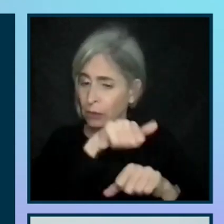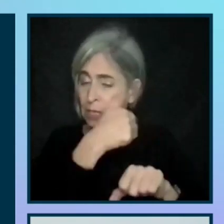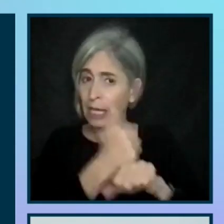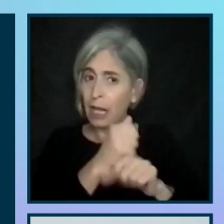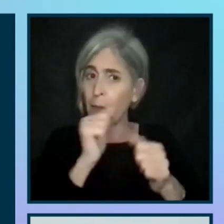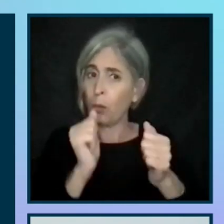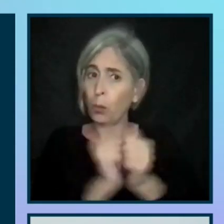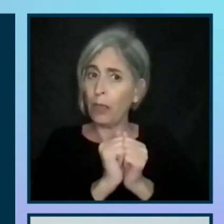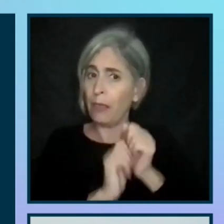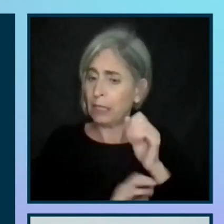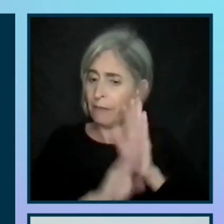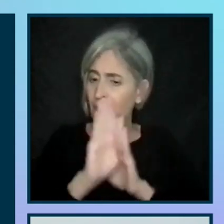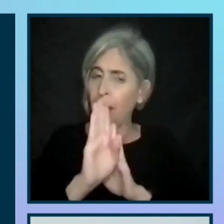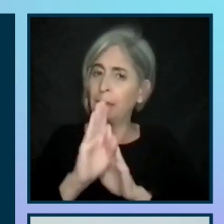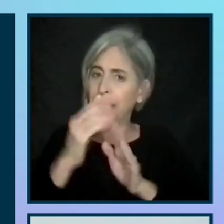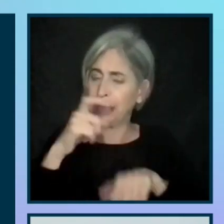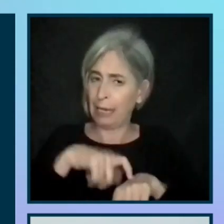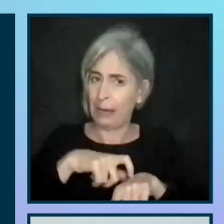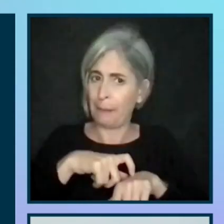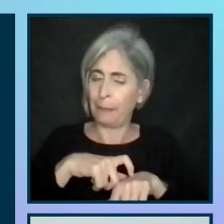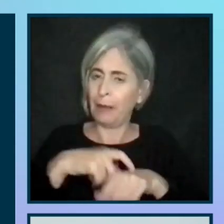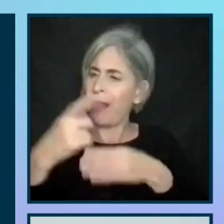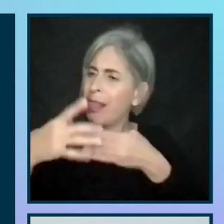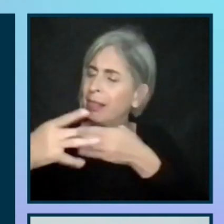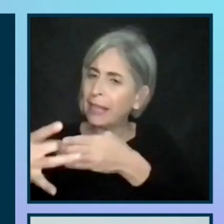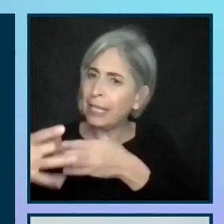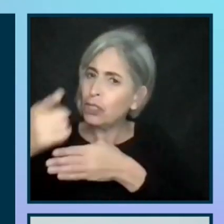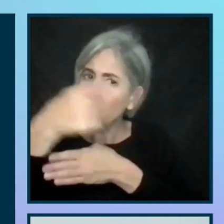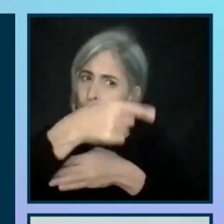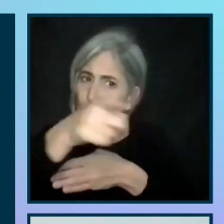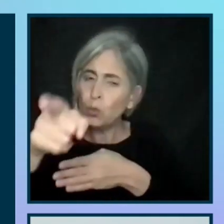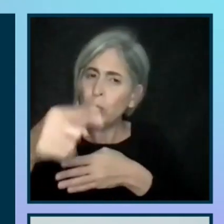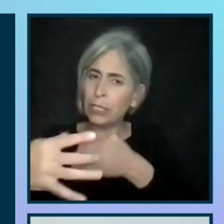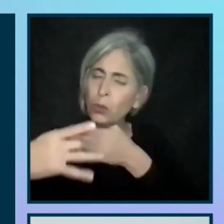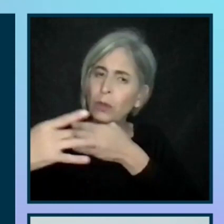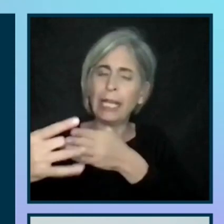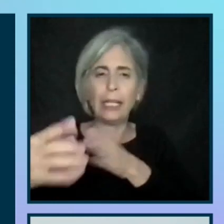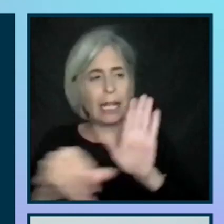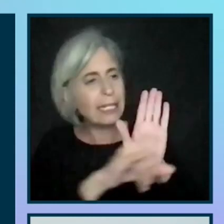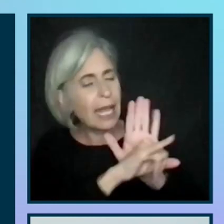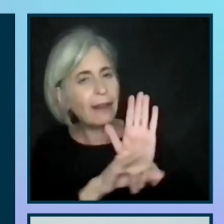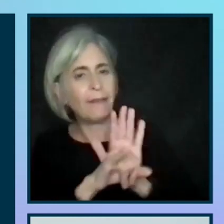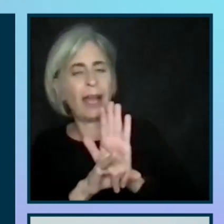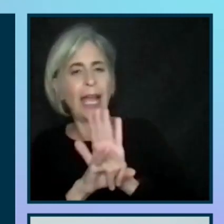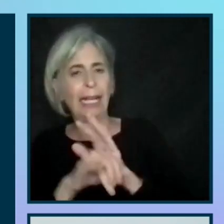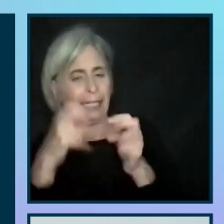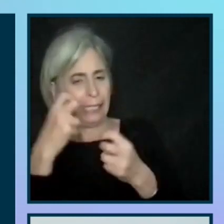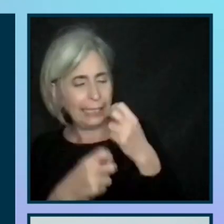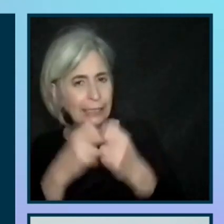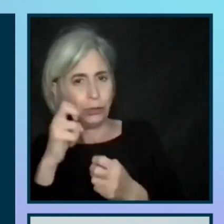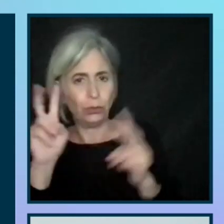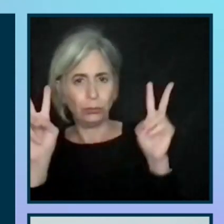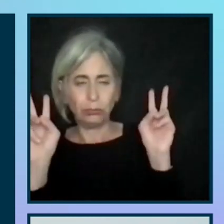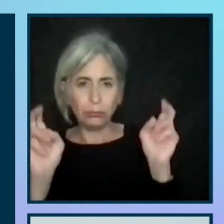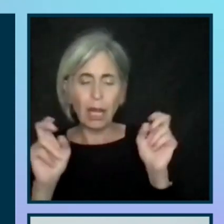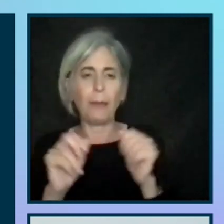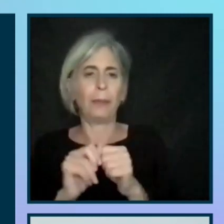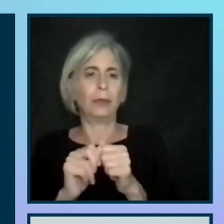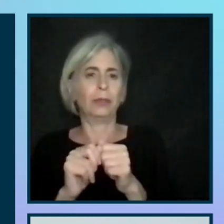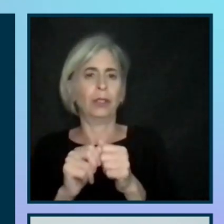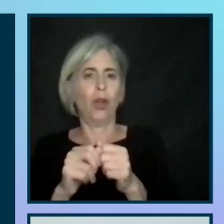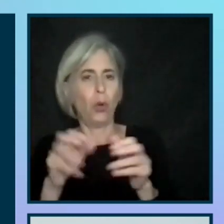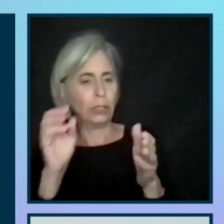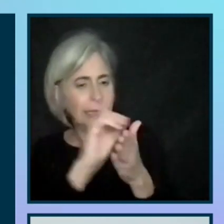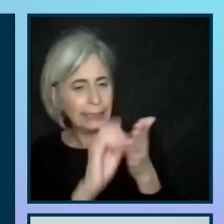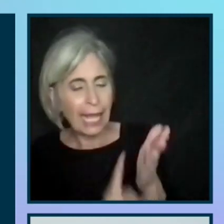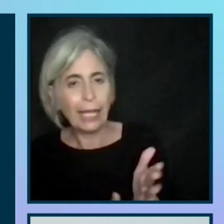phase. Take the lead, be the person to identify code issues and partner with your engineers or your designers to